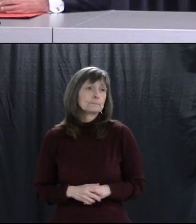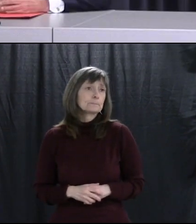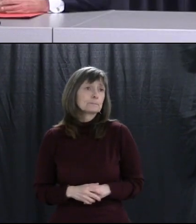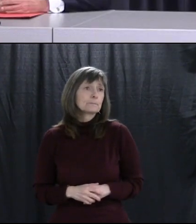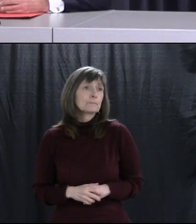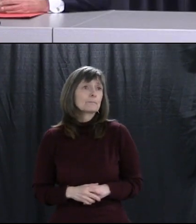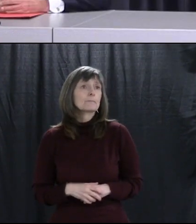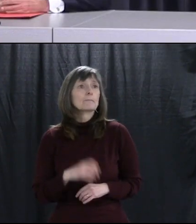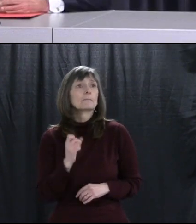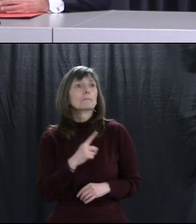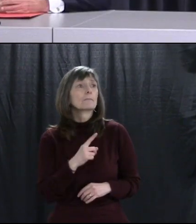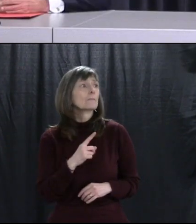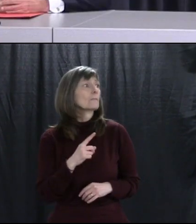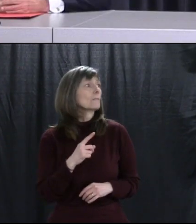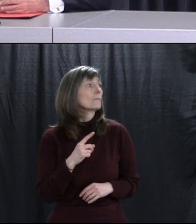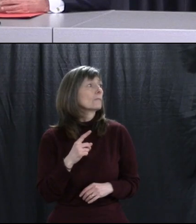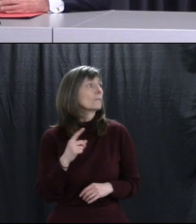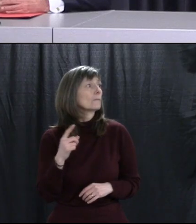Question about...